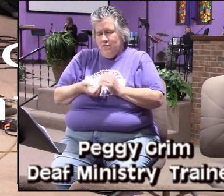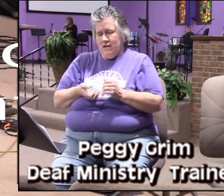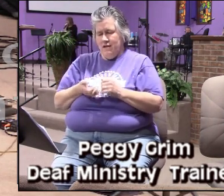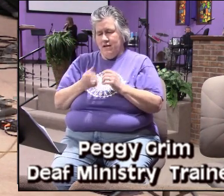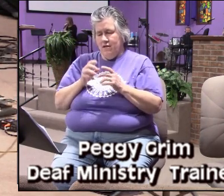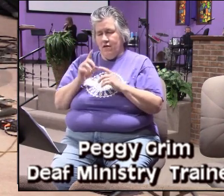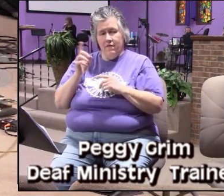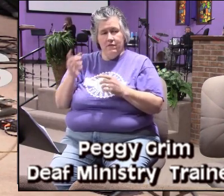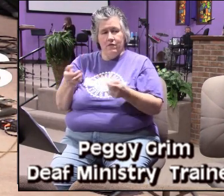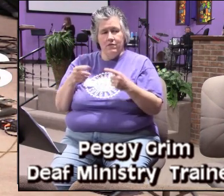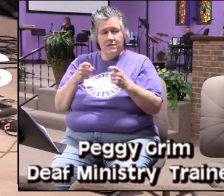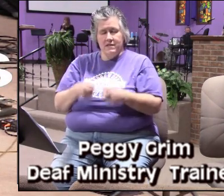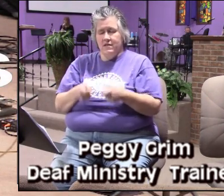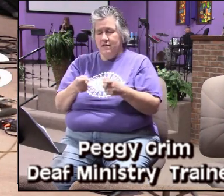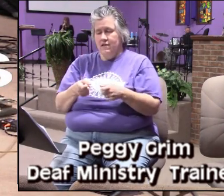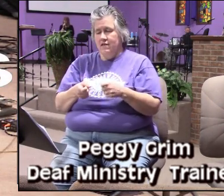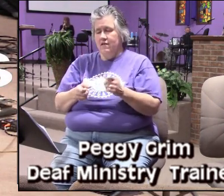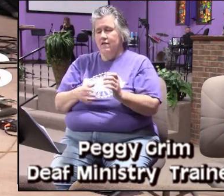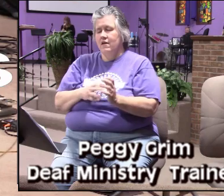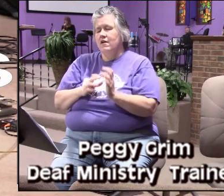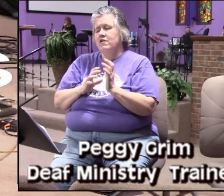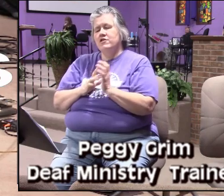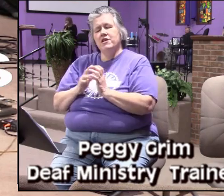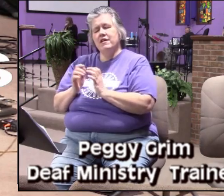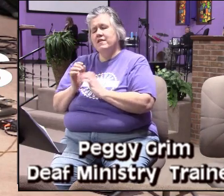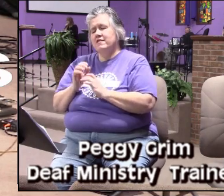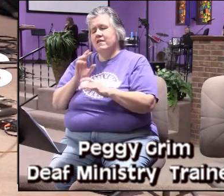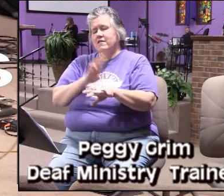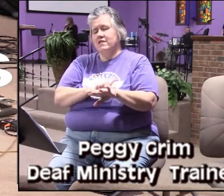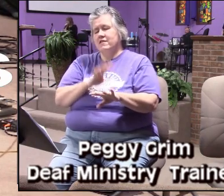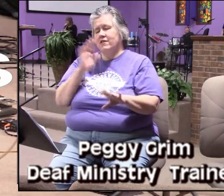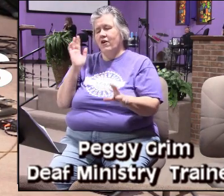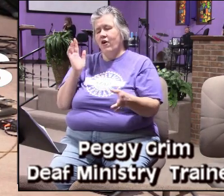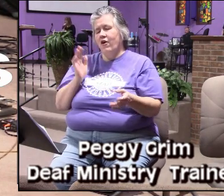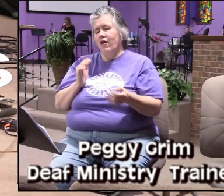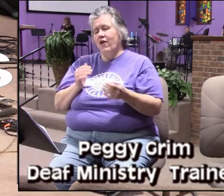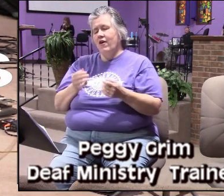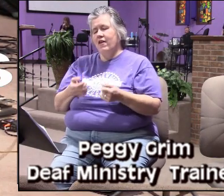weight of your sin Jesus is